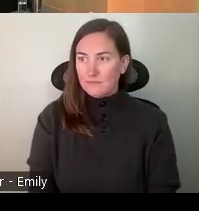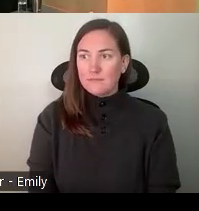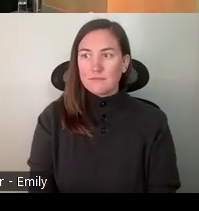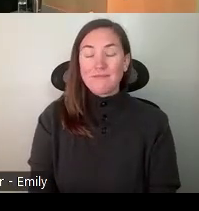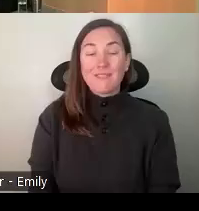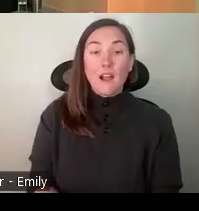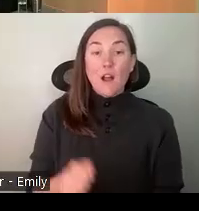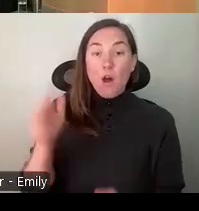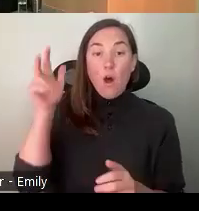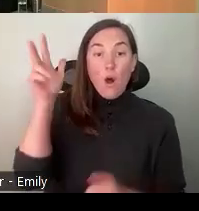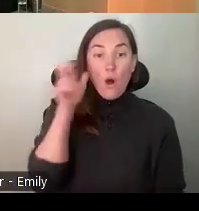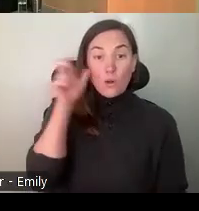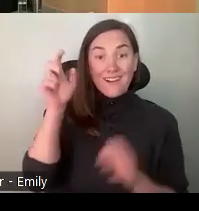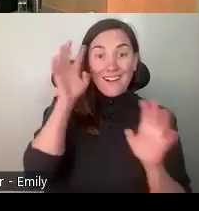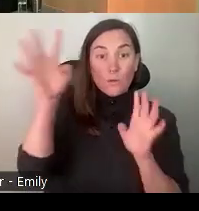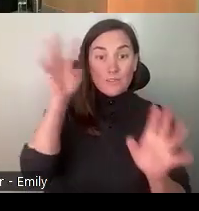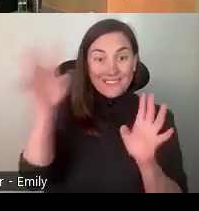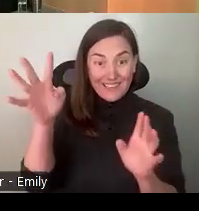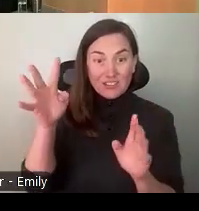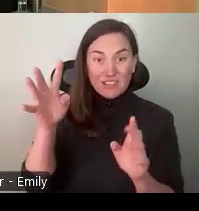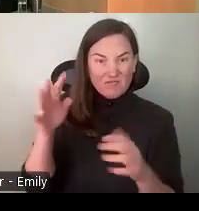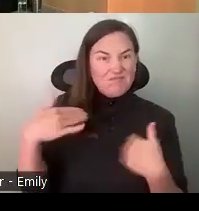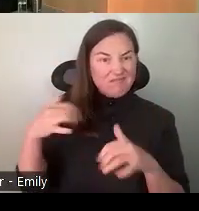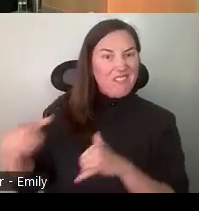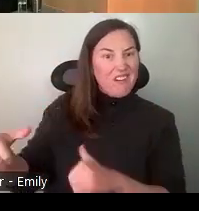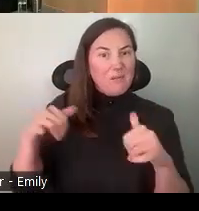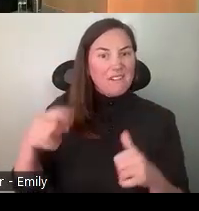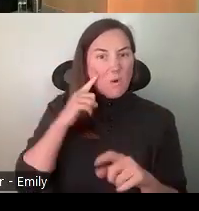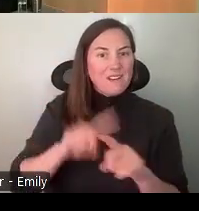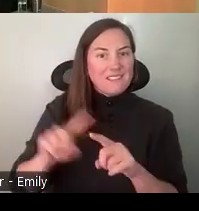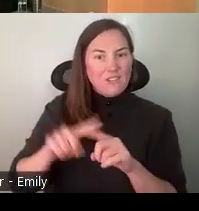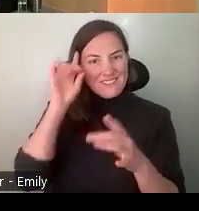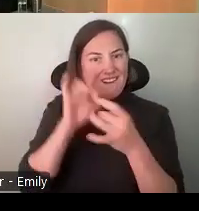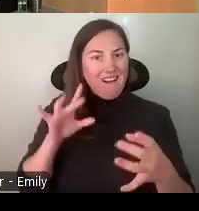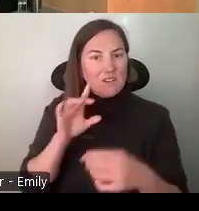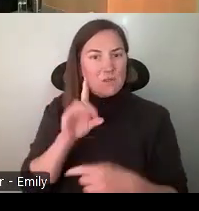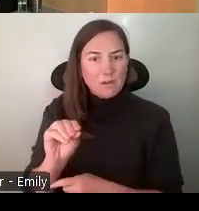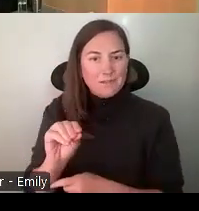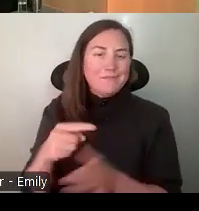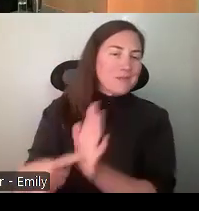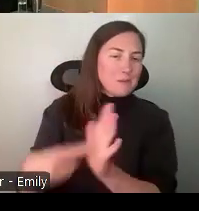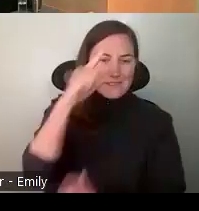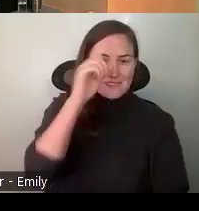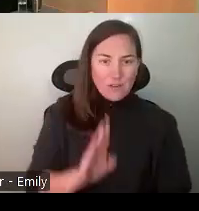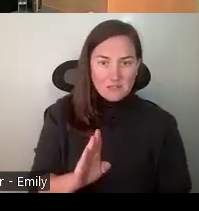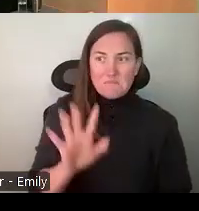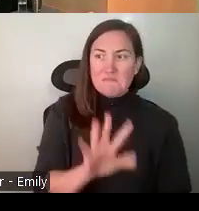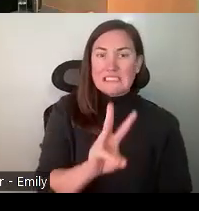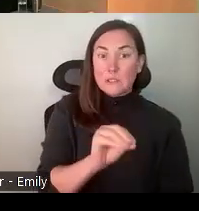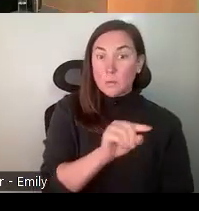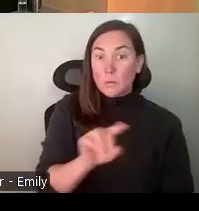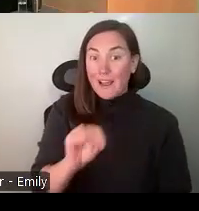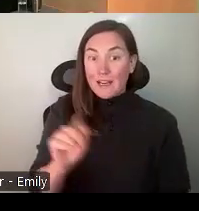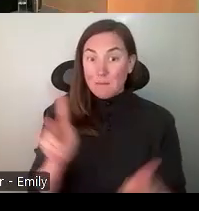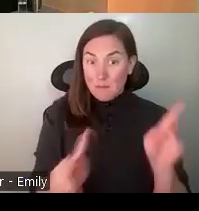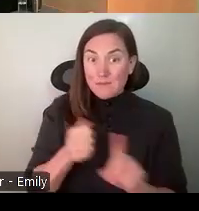Auditory hallucinations are commonly experienced in psychotic disorders like schizophrenia. Approximately 60 to 80% of